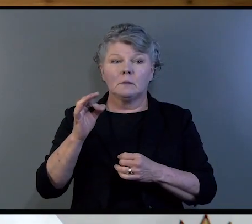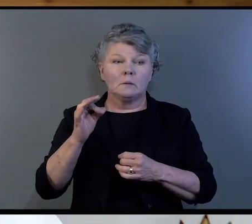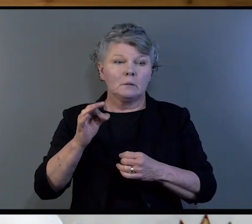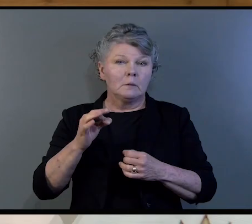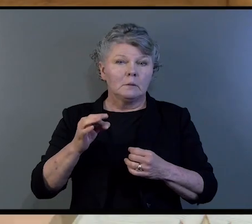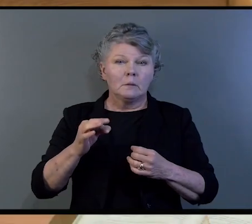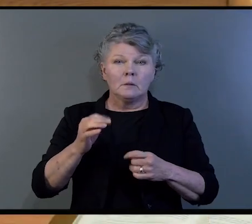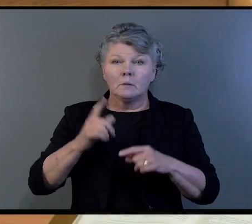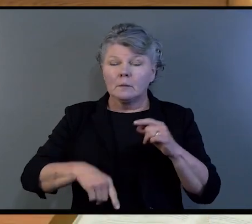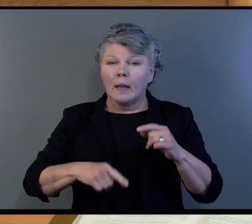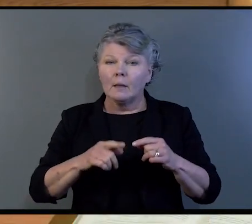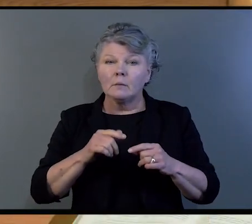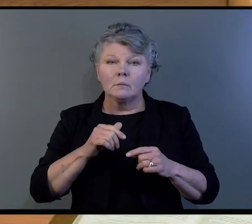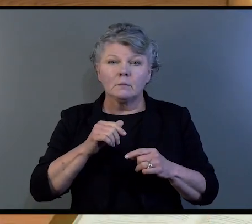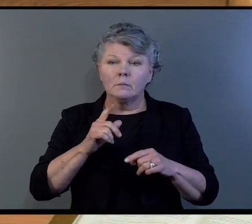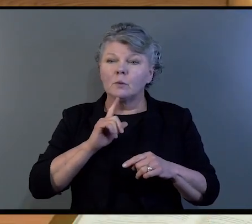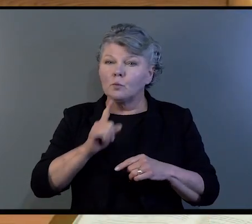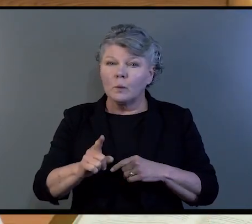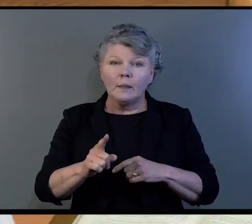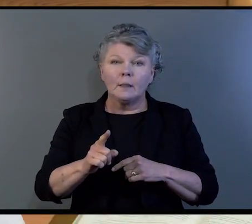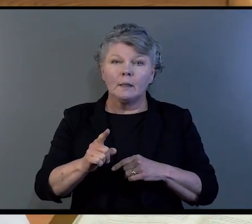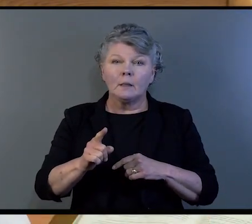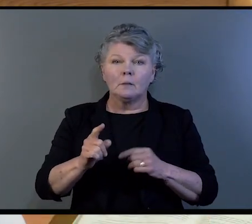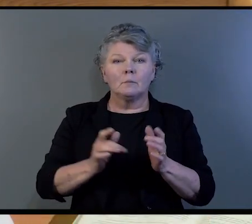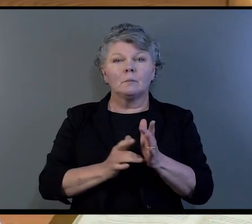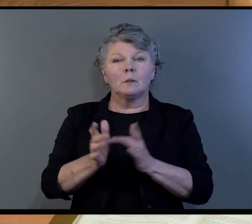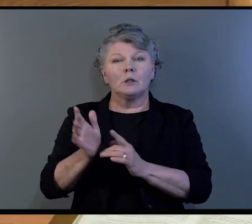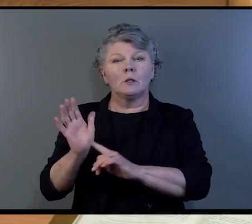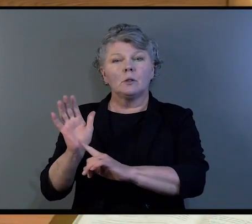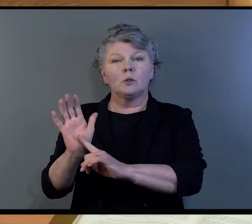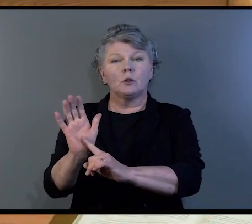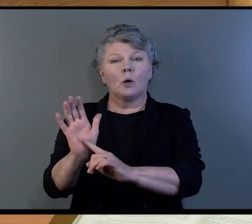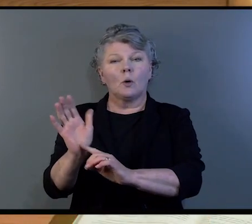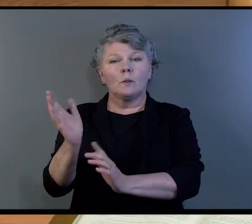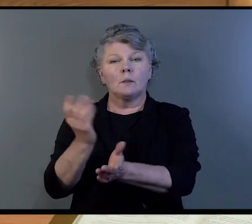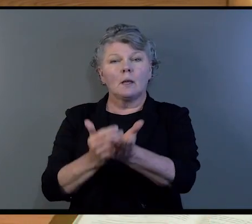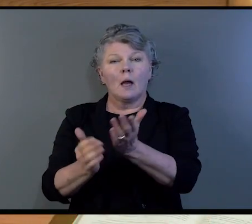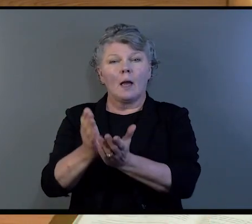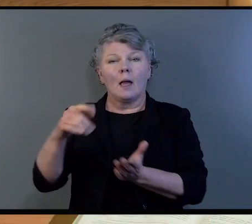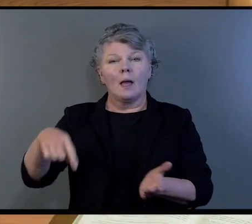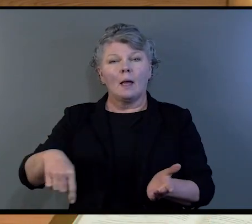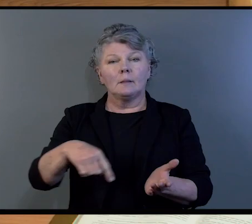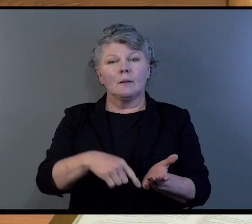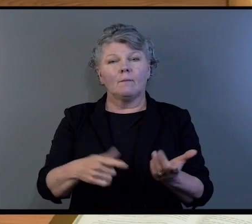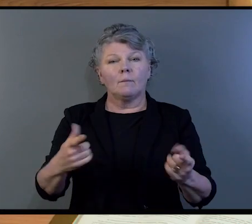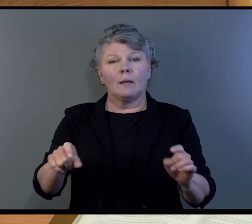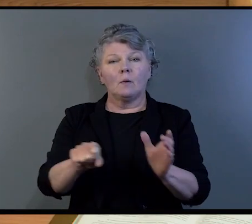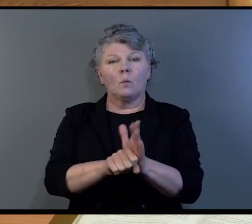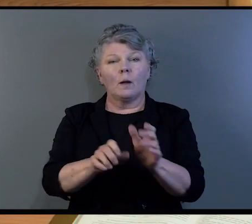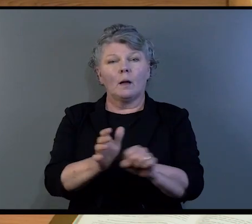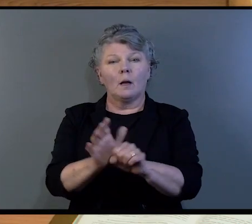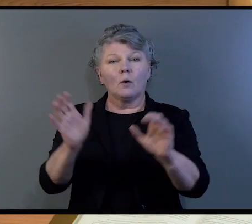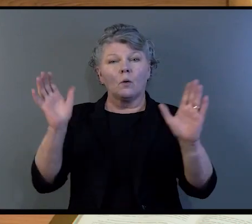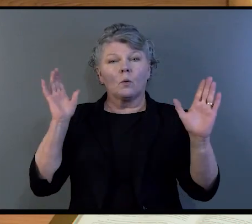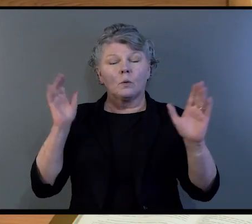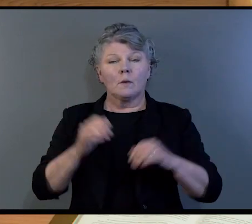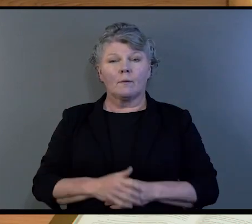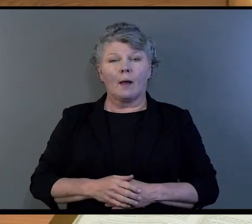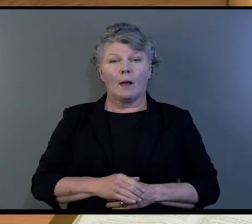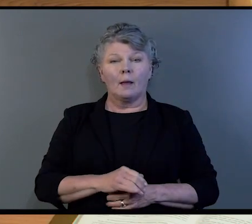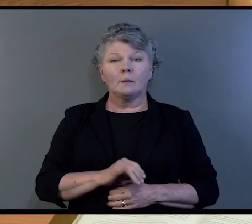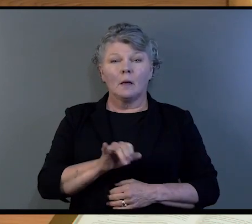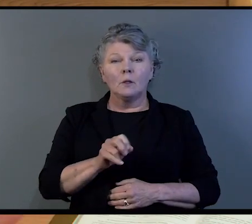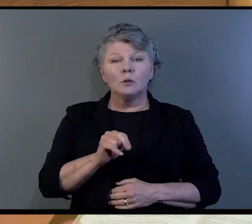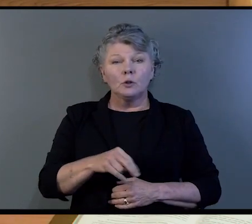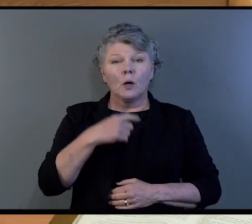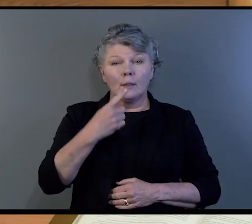illusion. But Jesus shows them his hands and his feet that were pierced by the nails when he was crucified. John also mentions that